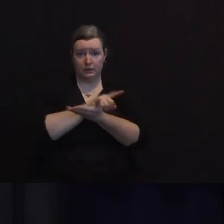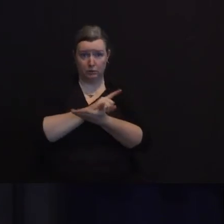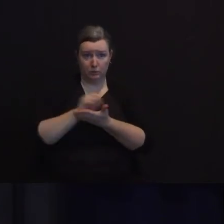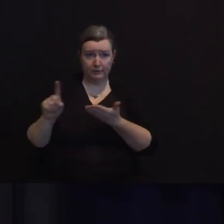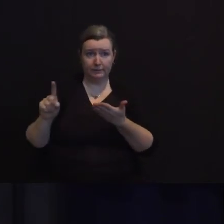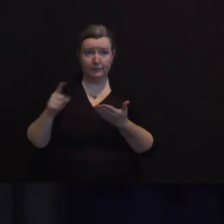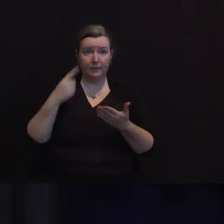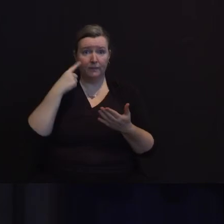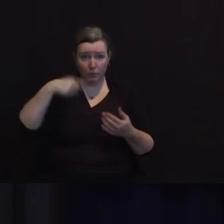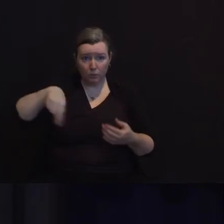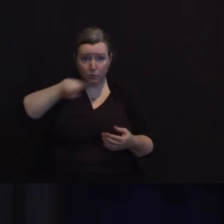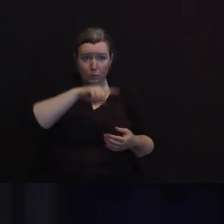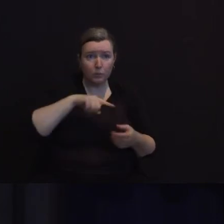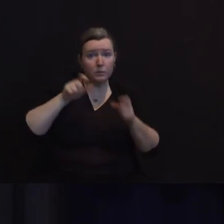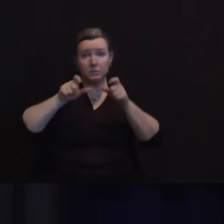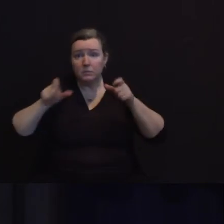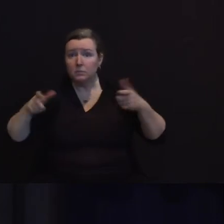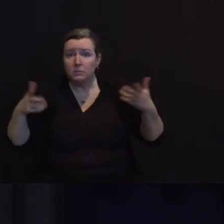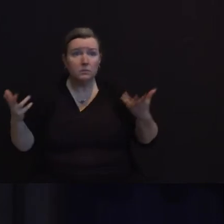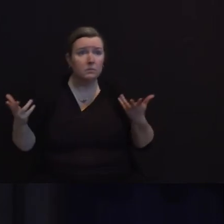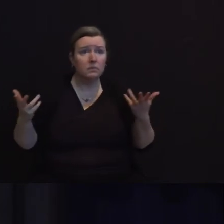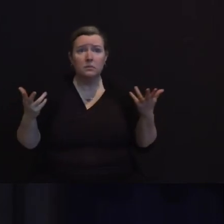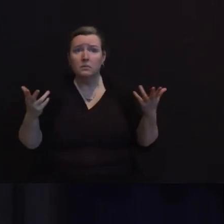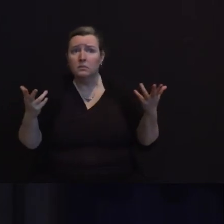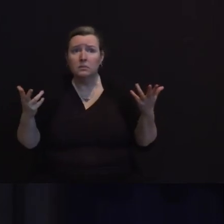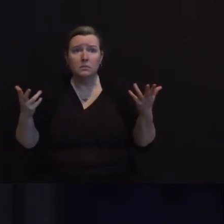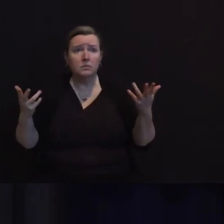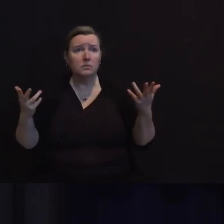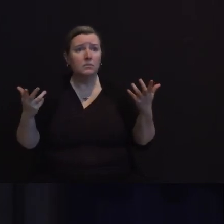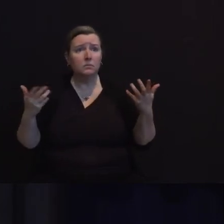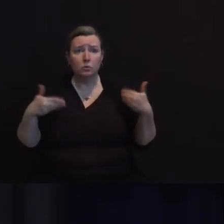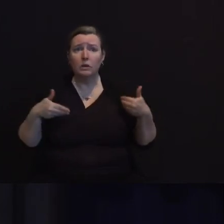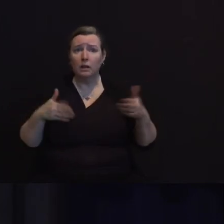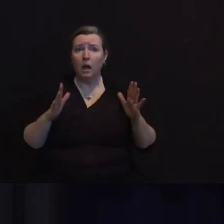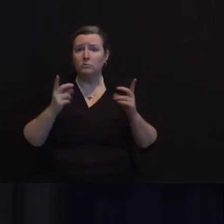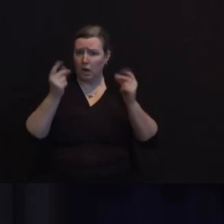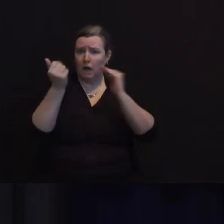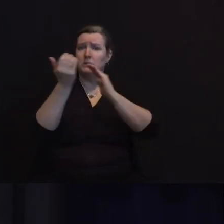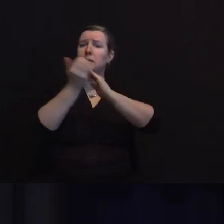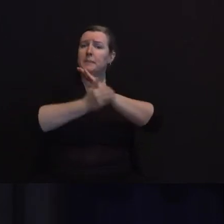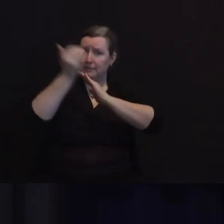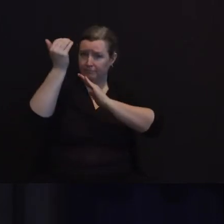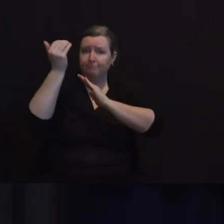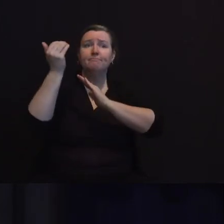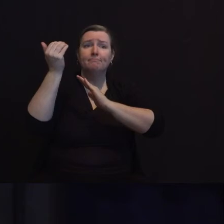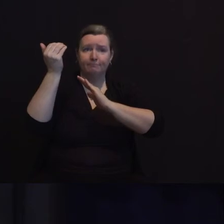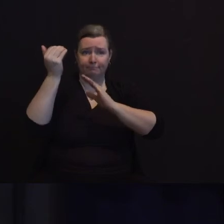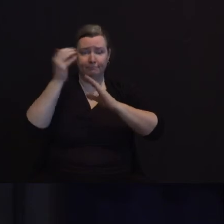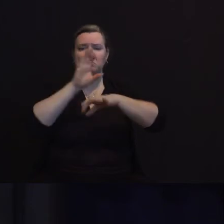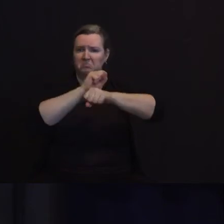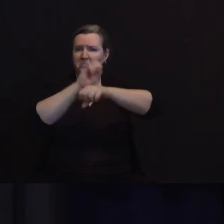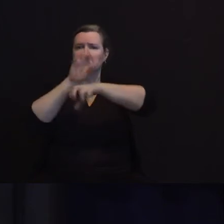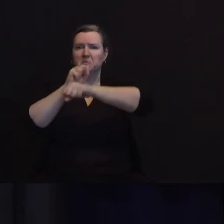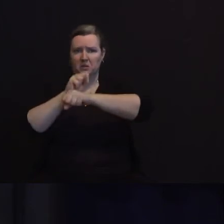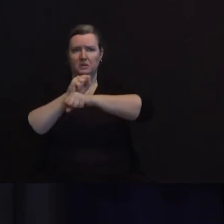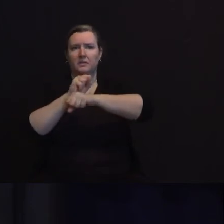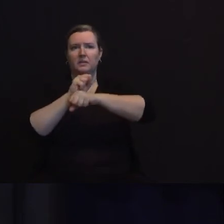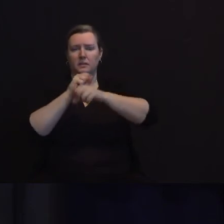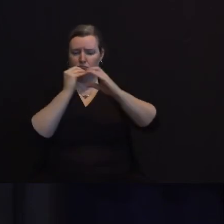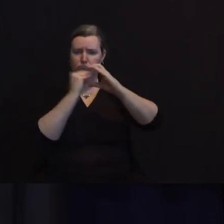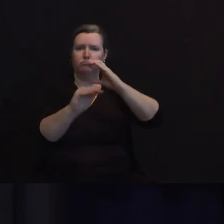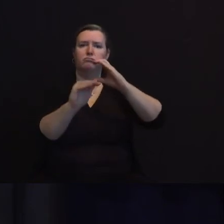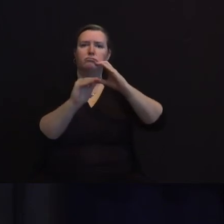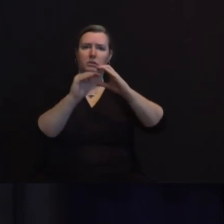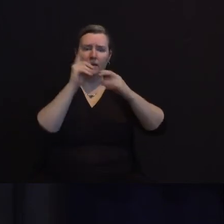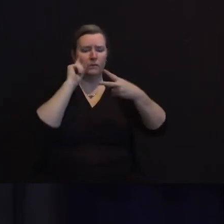those individuals, we are enabling the automatic generation of appointments for patients to receive their second dose